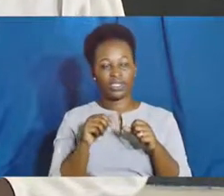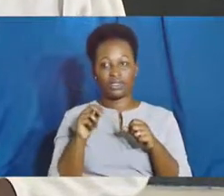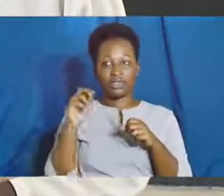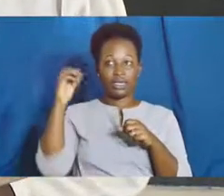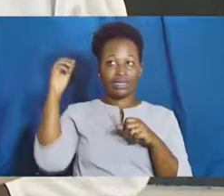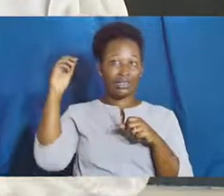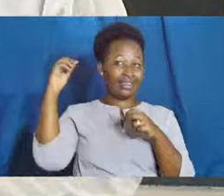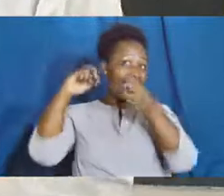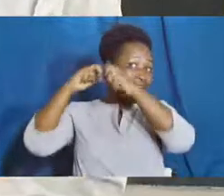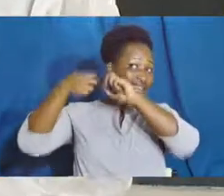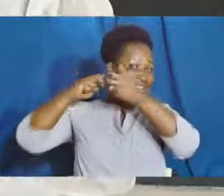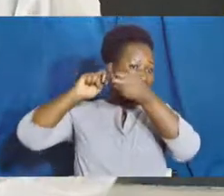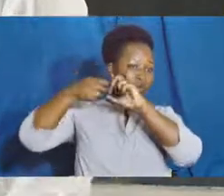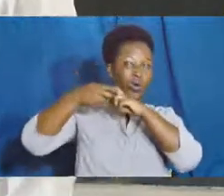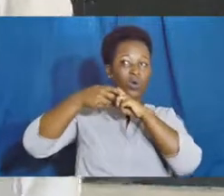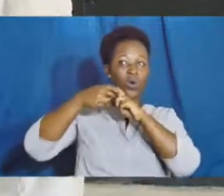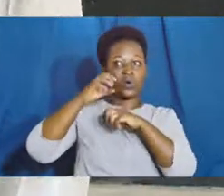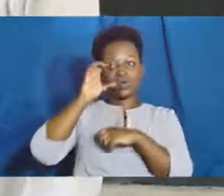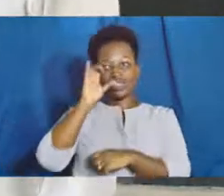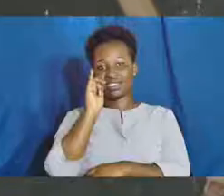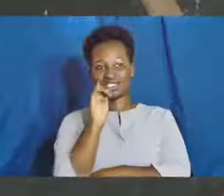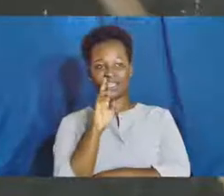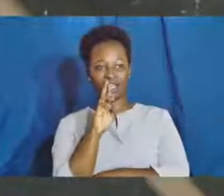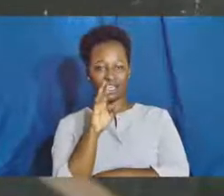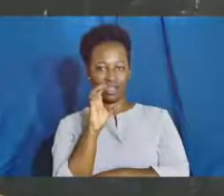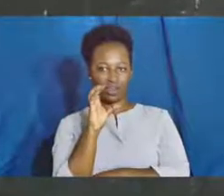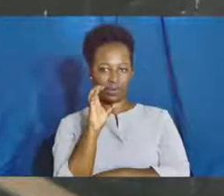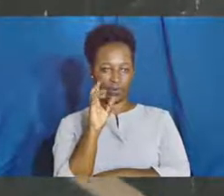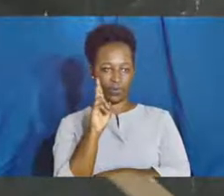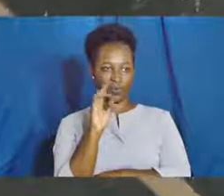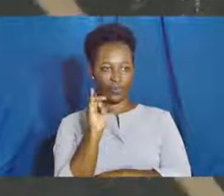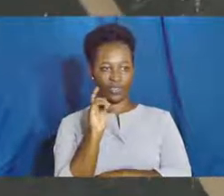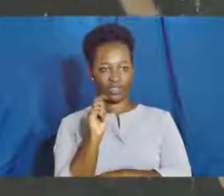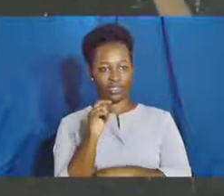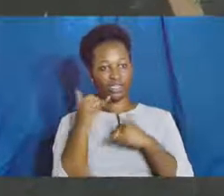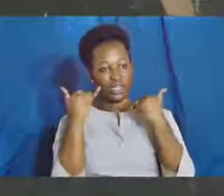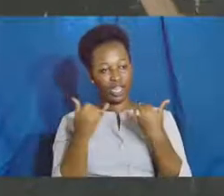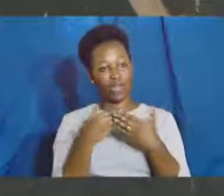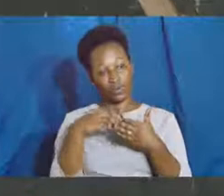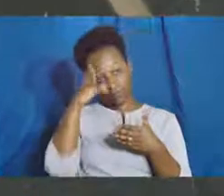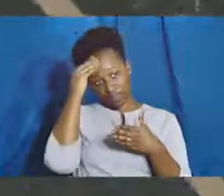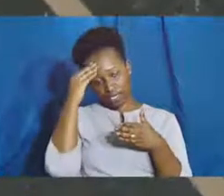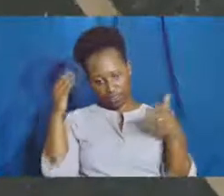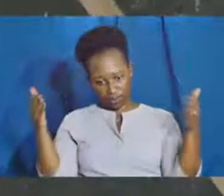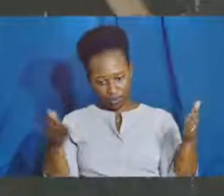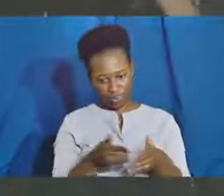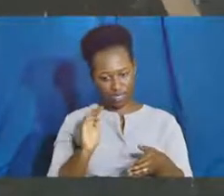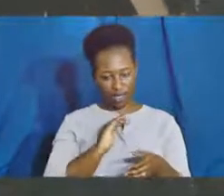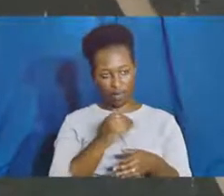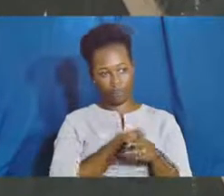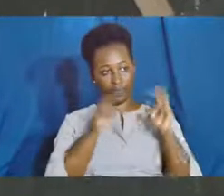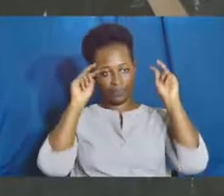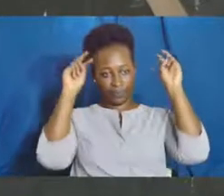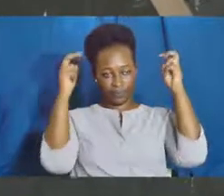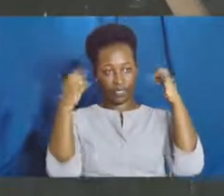Kirchhoff's law, and these other questions that we are going now to see introducing our unit. So let's